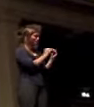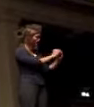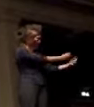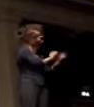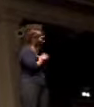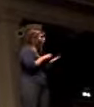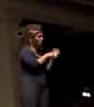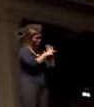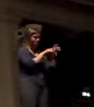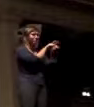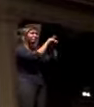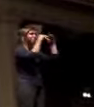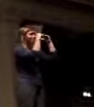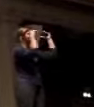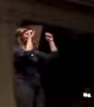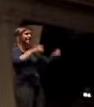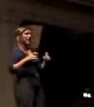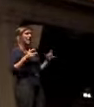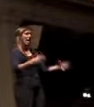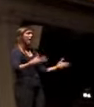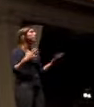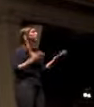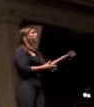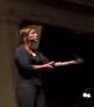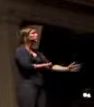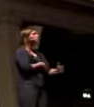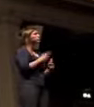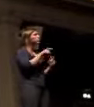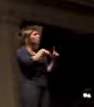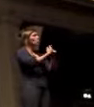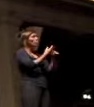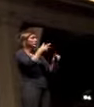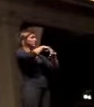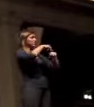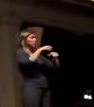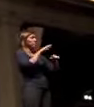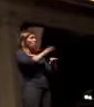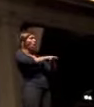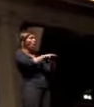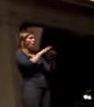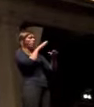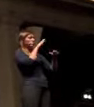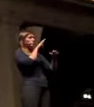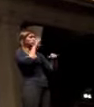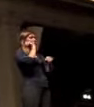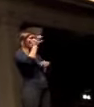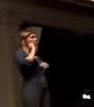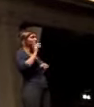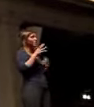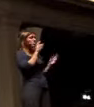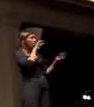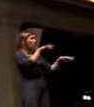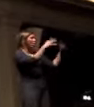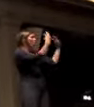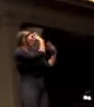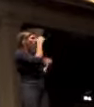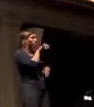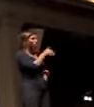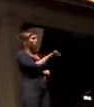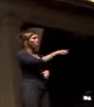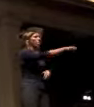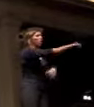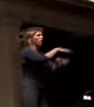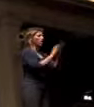fat kid, you wait until everybody else has gotten off the school bus so they don't have to see you waddle in between the seats. See, when you're a fat kid, winter is your favorite